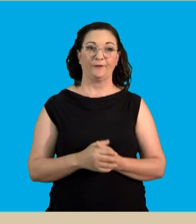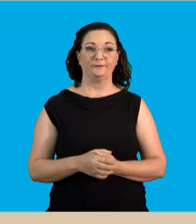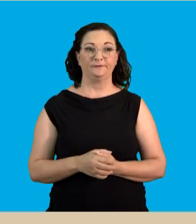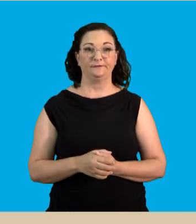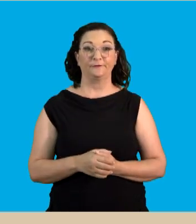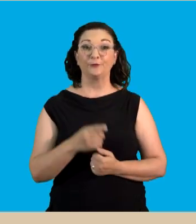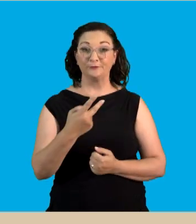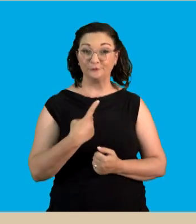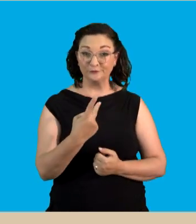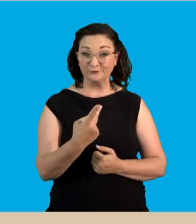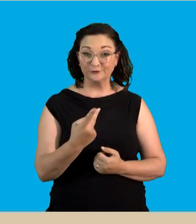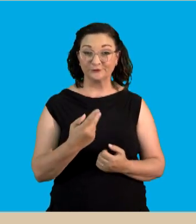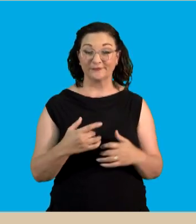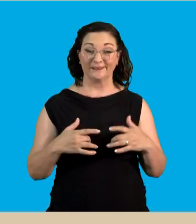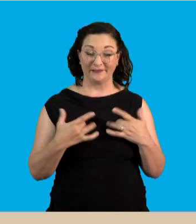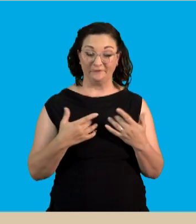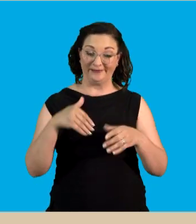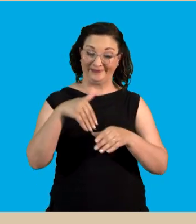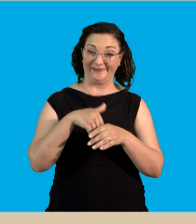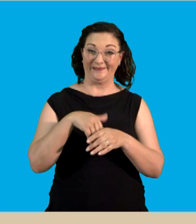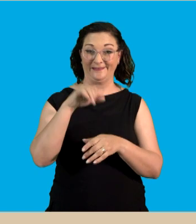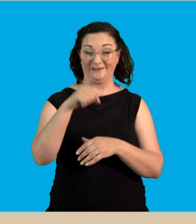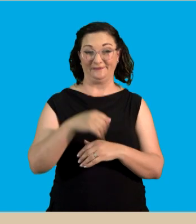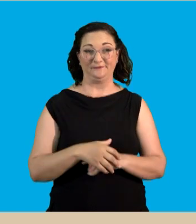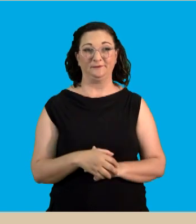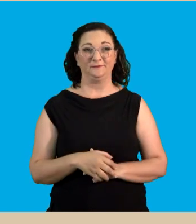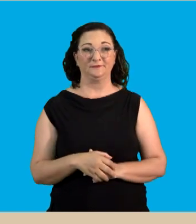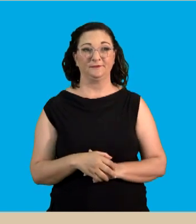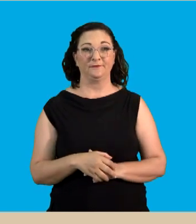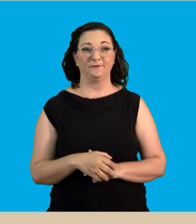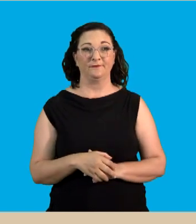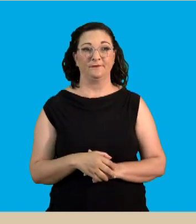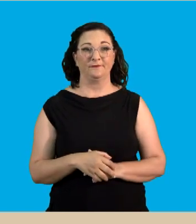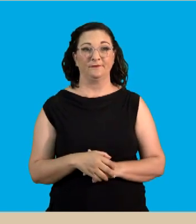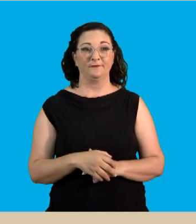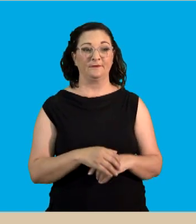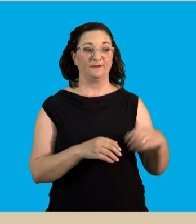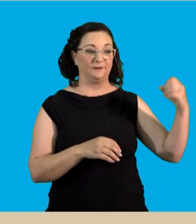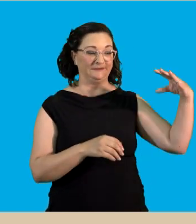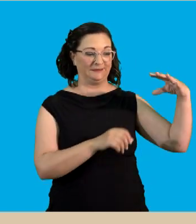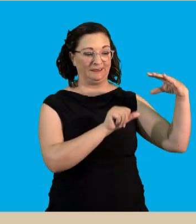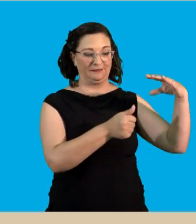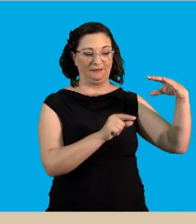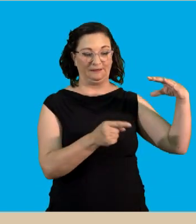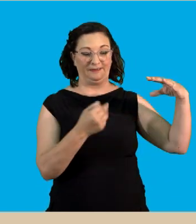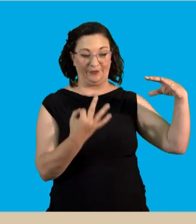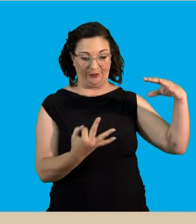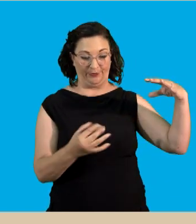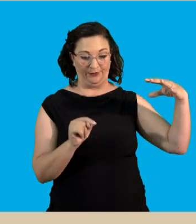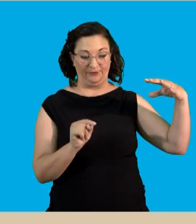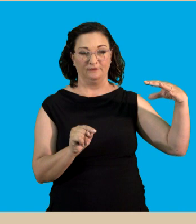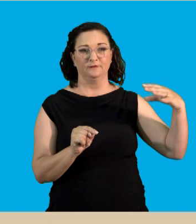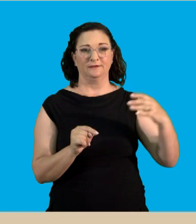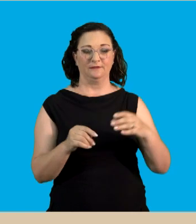is planet Earth, where you and I live in. All right. So planet Earth is the third planet from the sun.